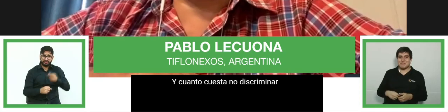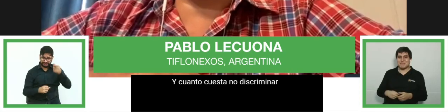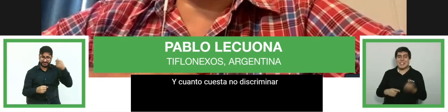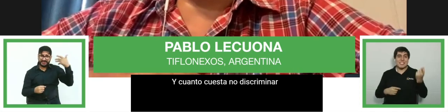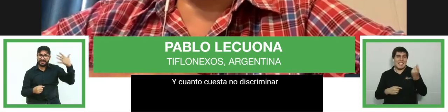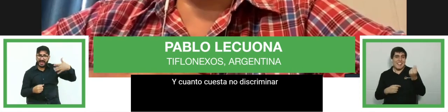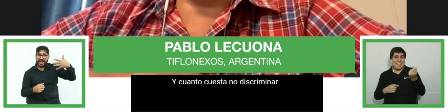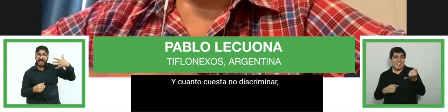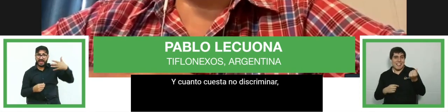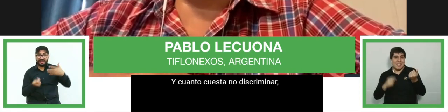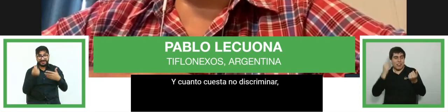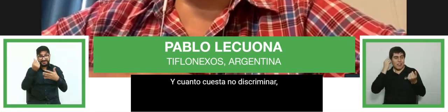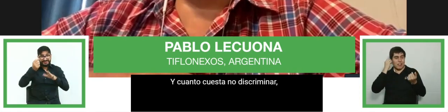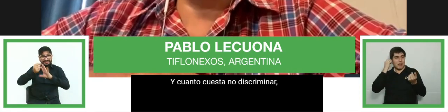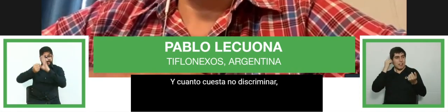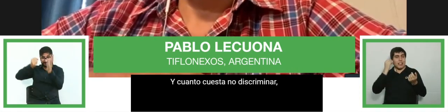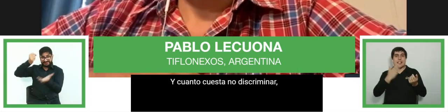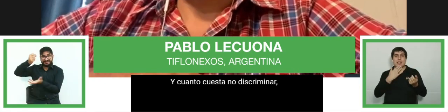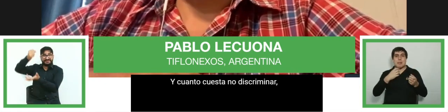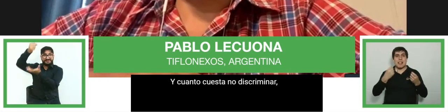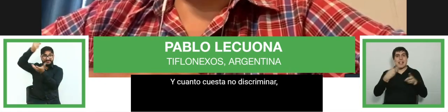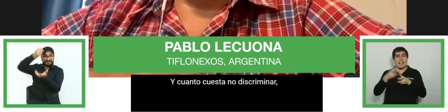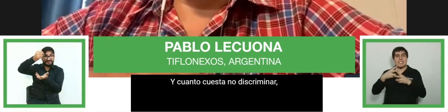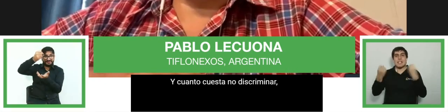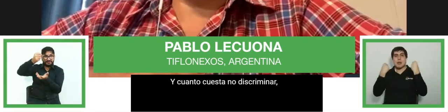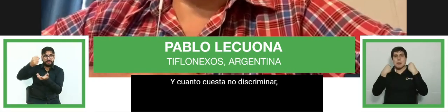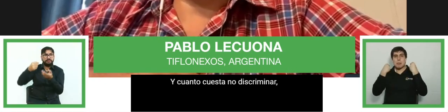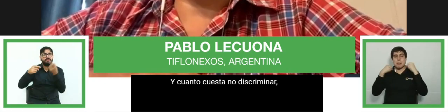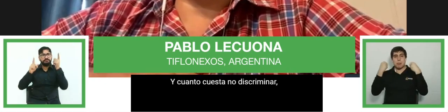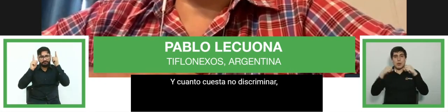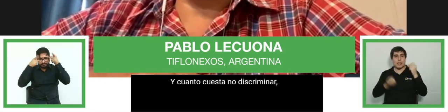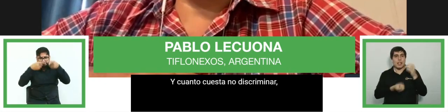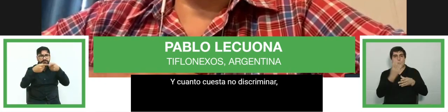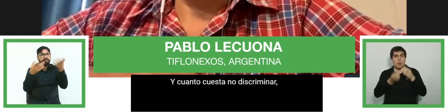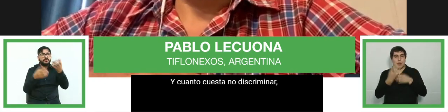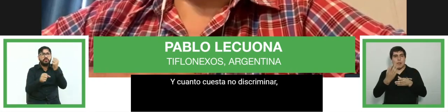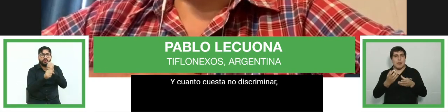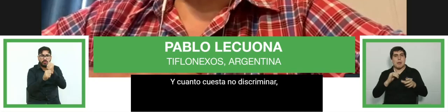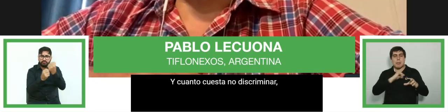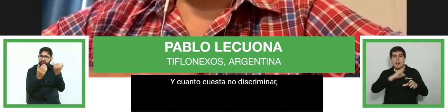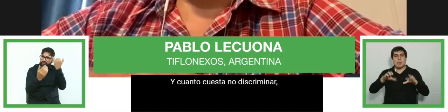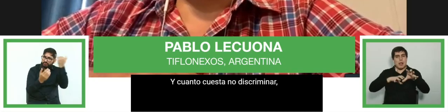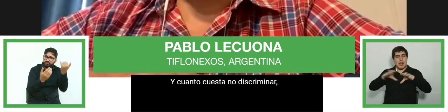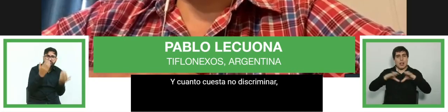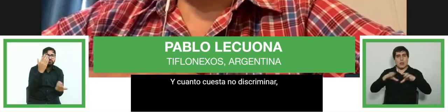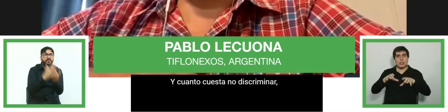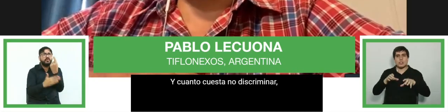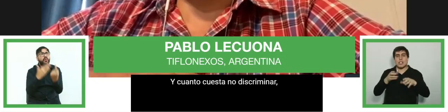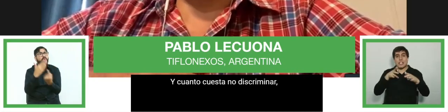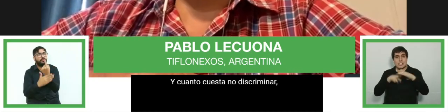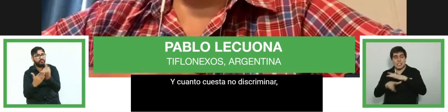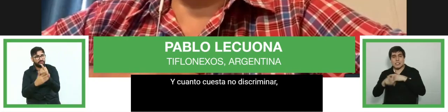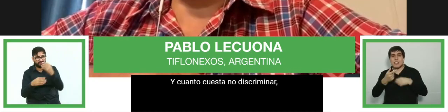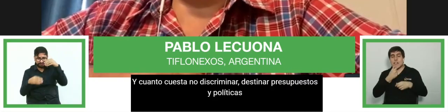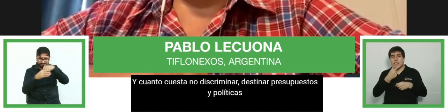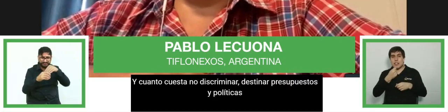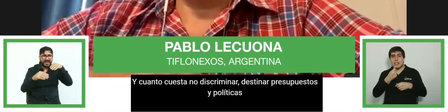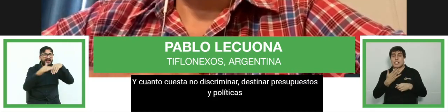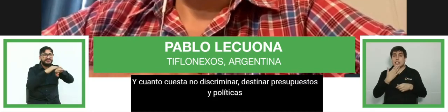that enable and facilitate the access. Even publishing houses